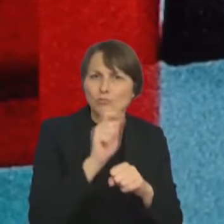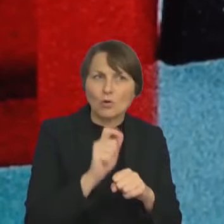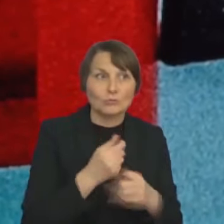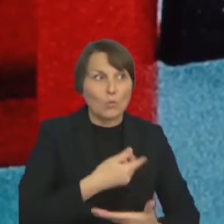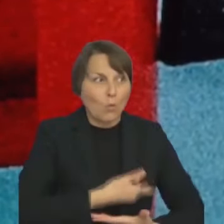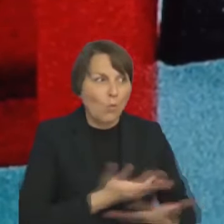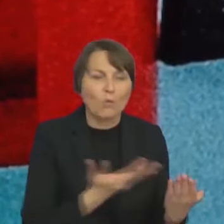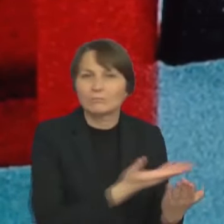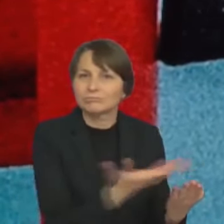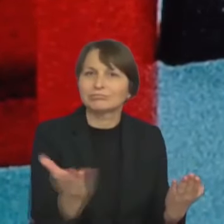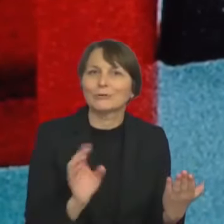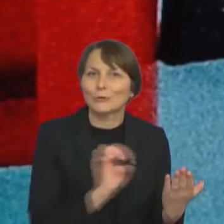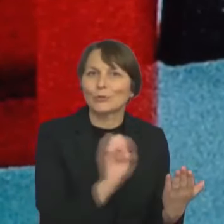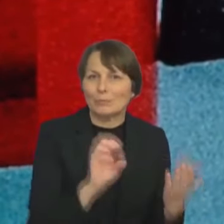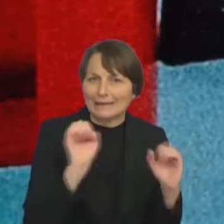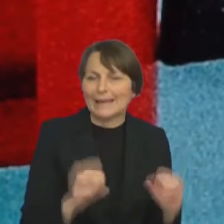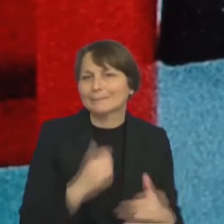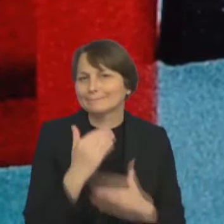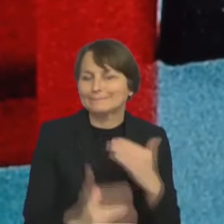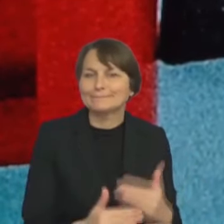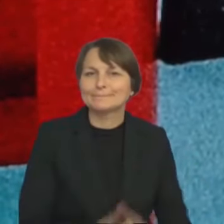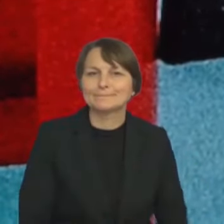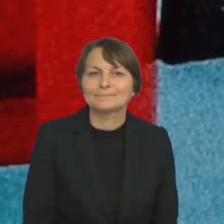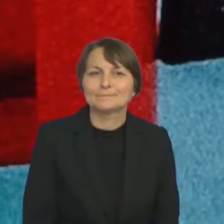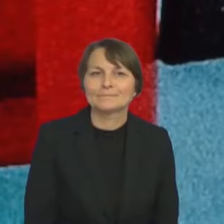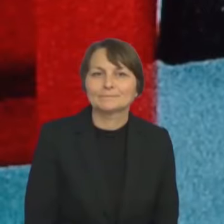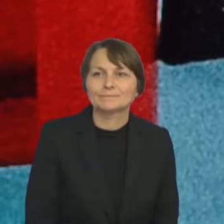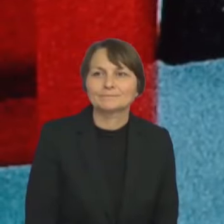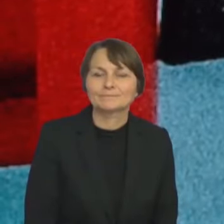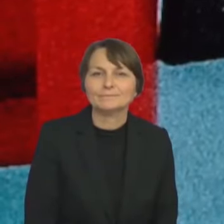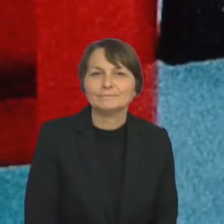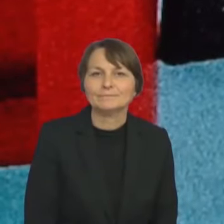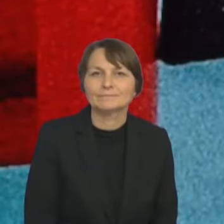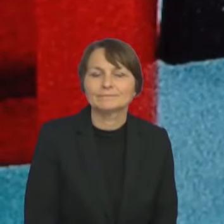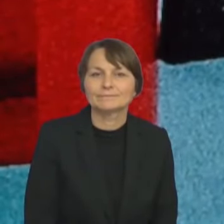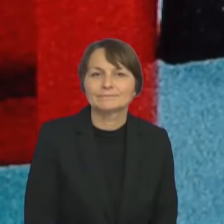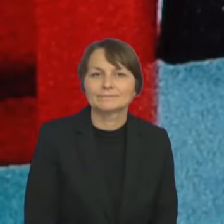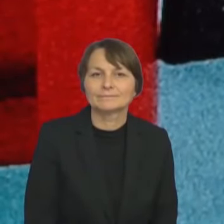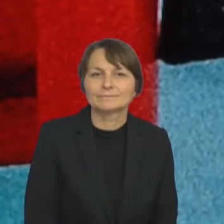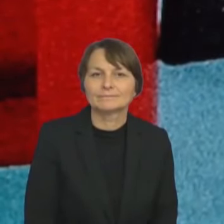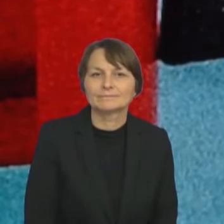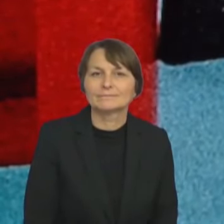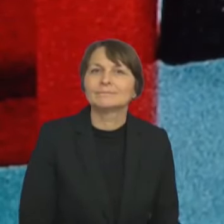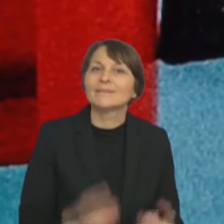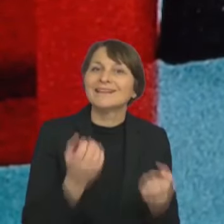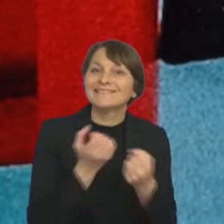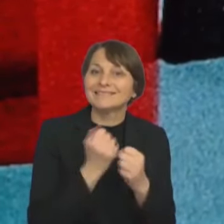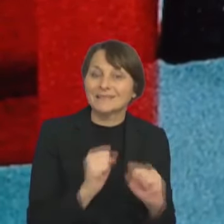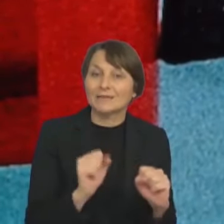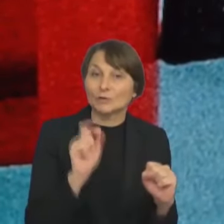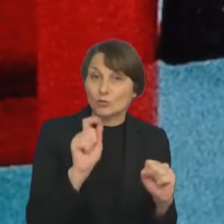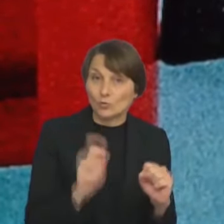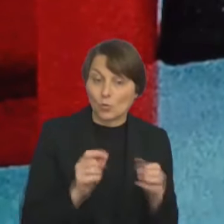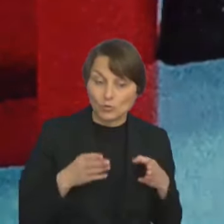Now, our safety coach roadmap, as you can see, is going to be progressively deployed on all